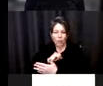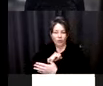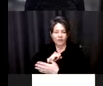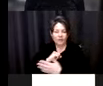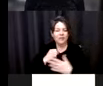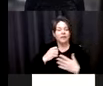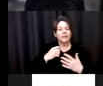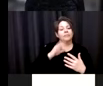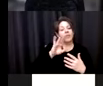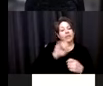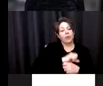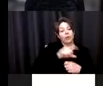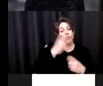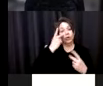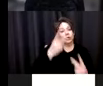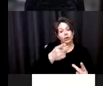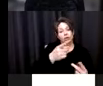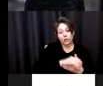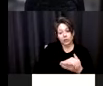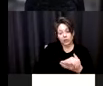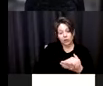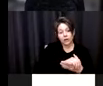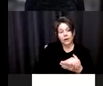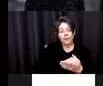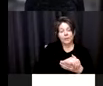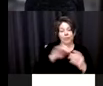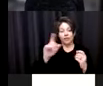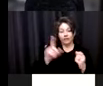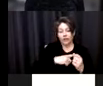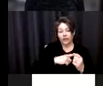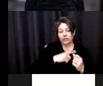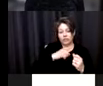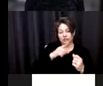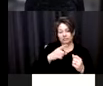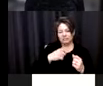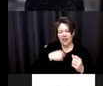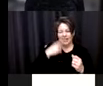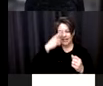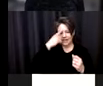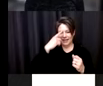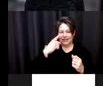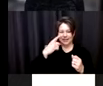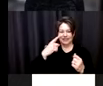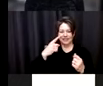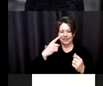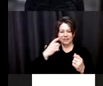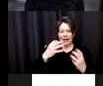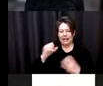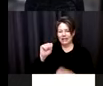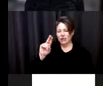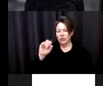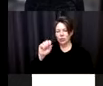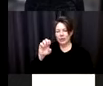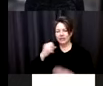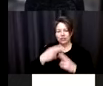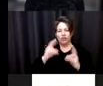The work you're looking at right now is the first of what I hope will be numerous suites called Botanical